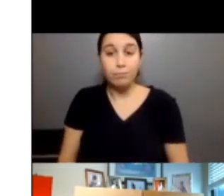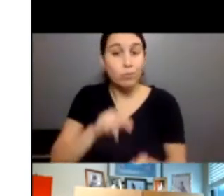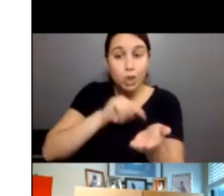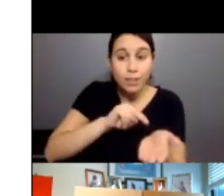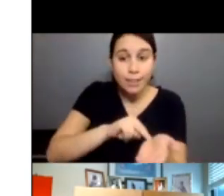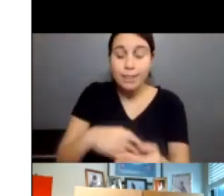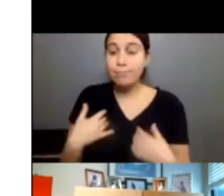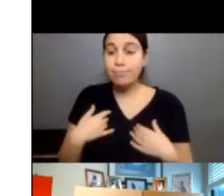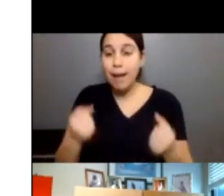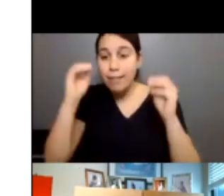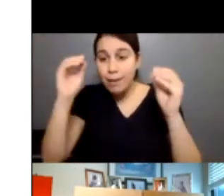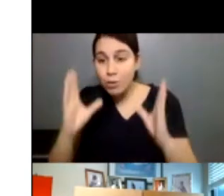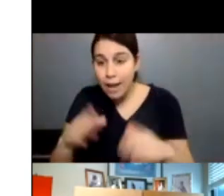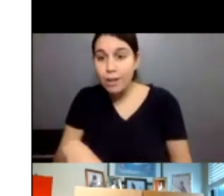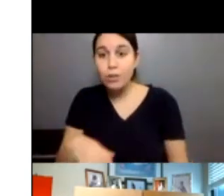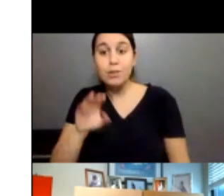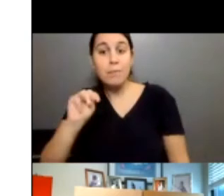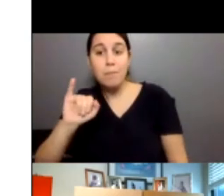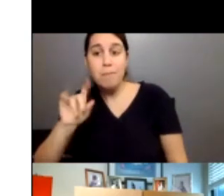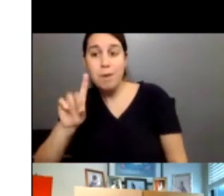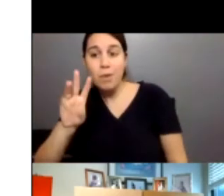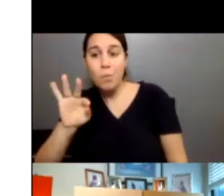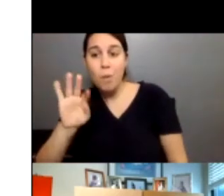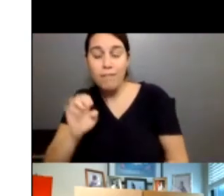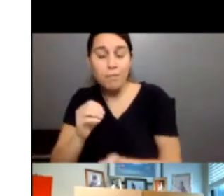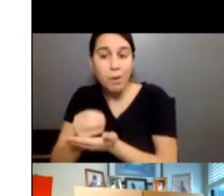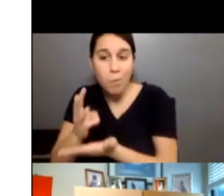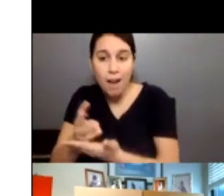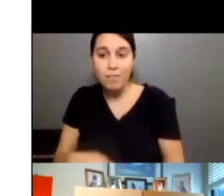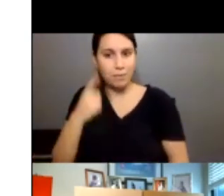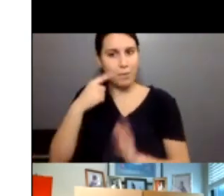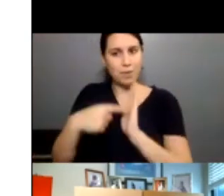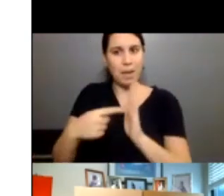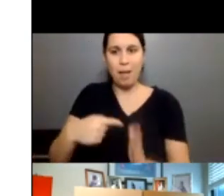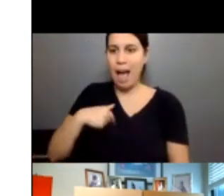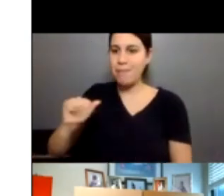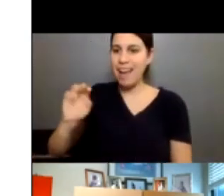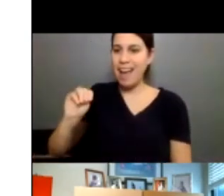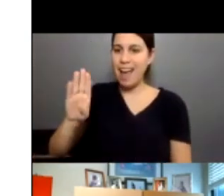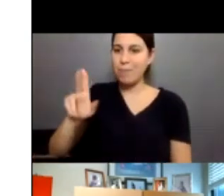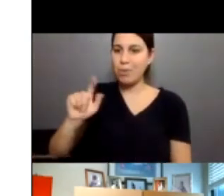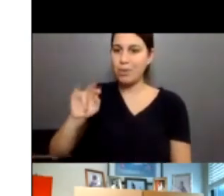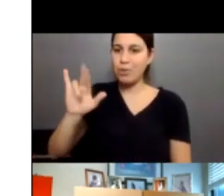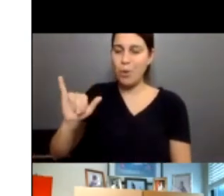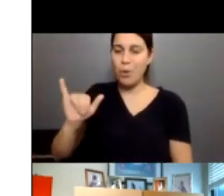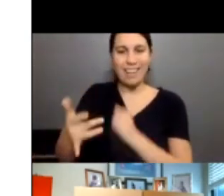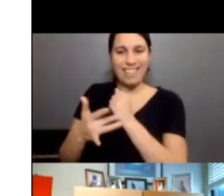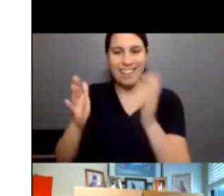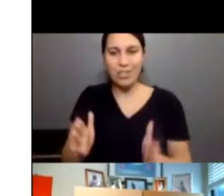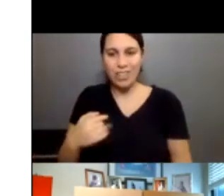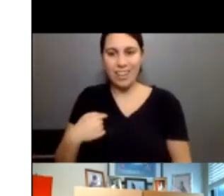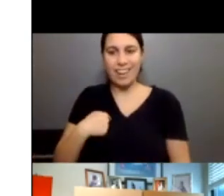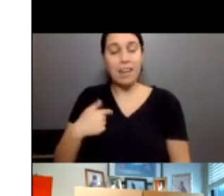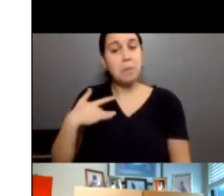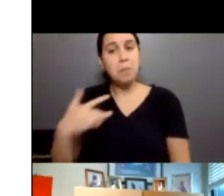health educators, and midwives. For example, I'm an ambulatory technician. In my job, I usually do things